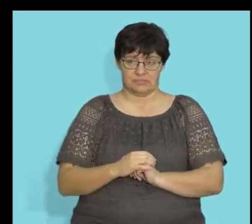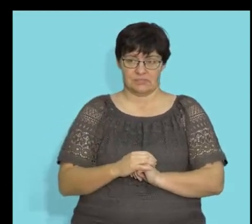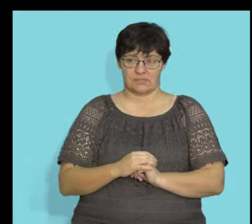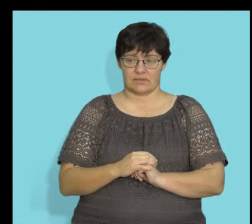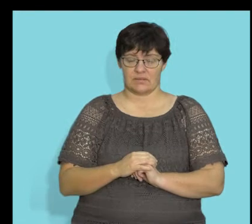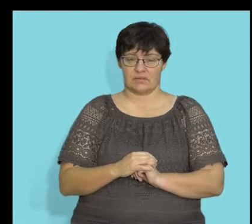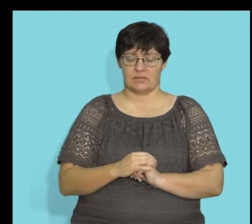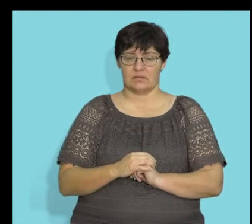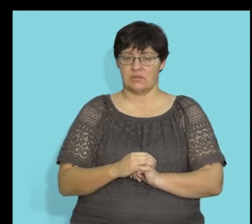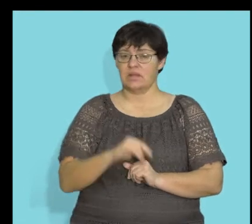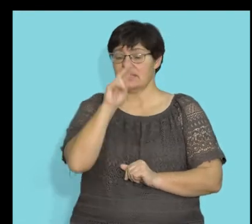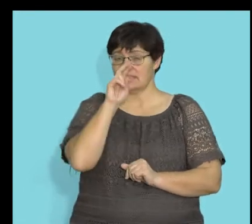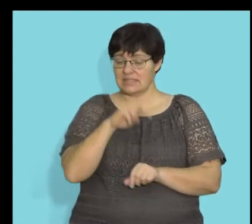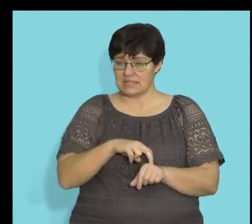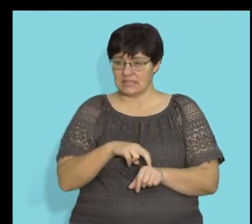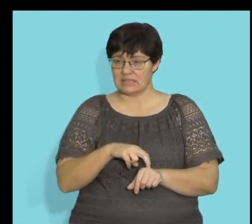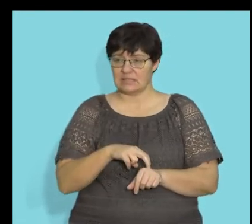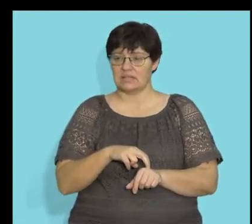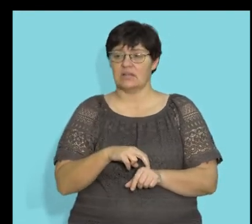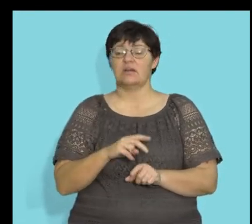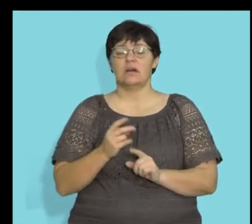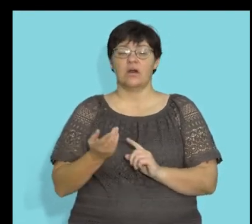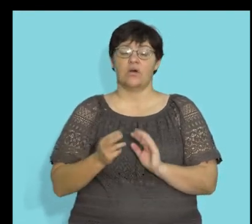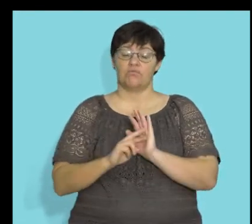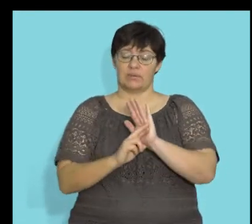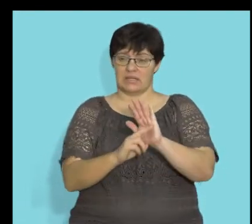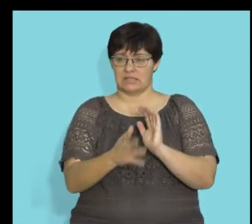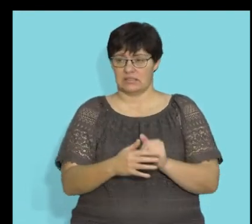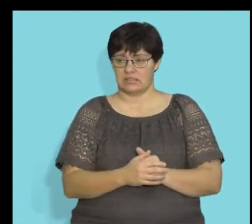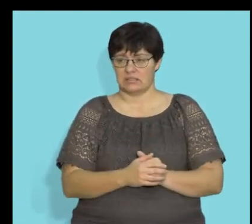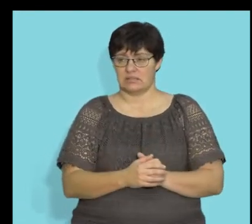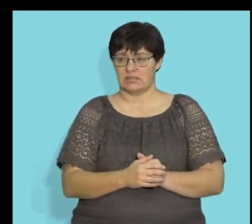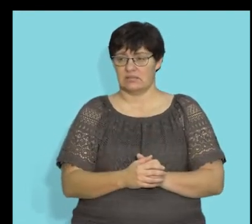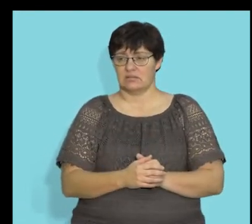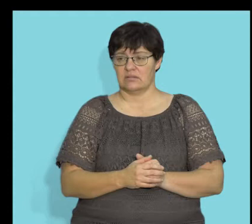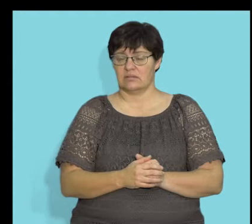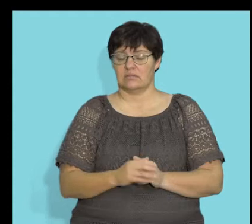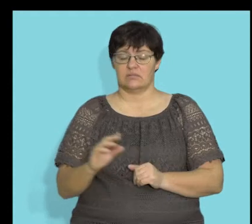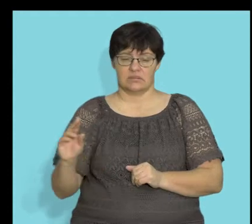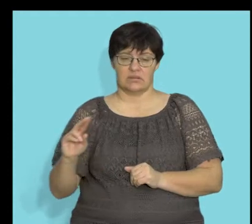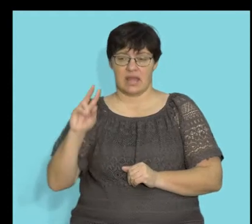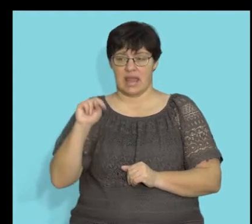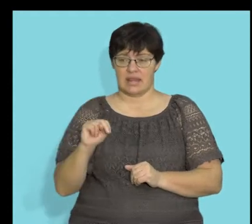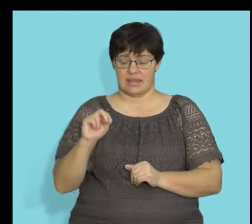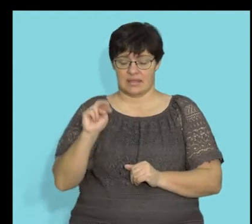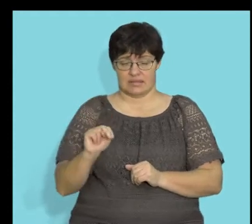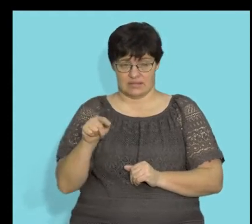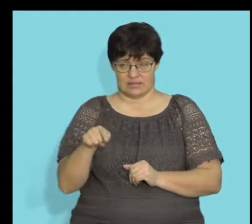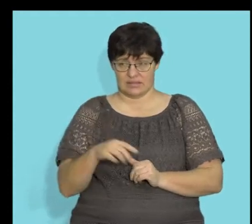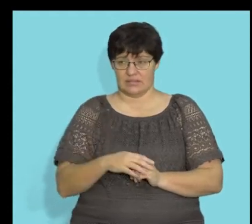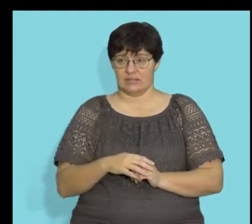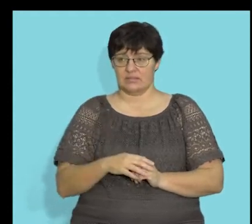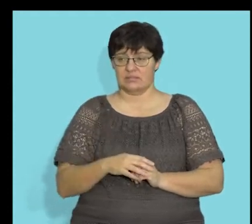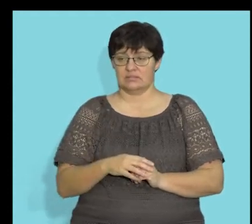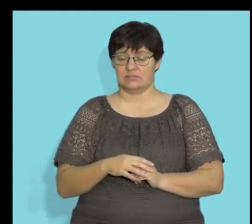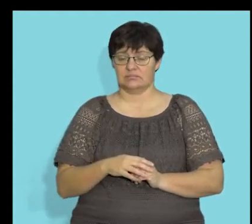151. So I now need to represent it in sigma notation. I'm going to have my nth term to